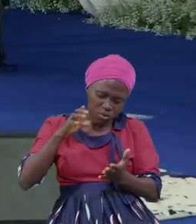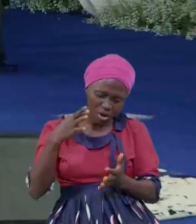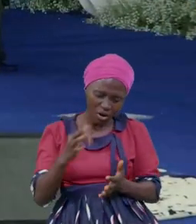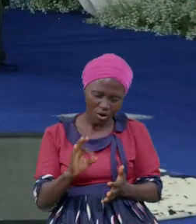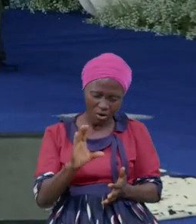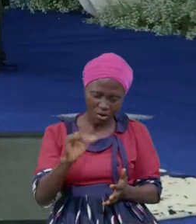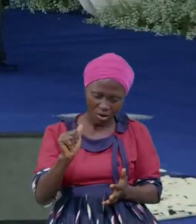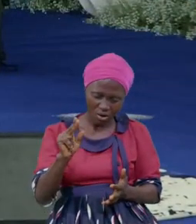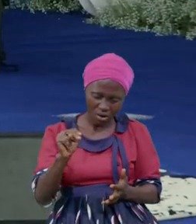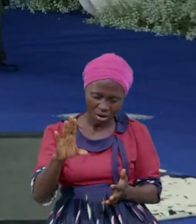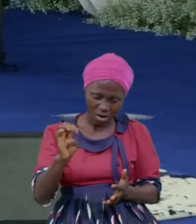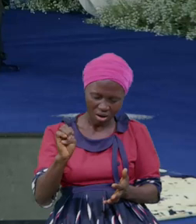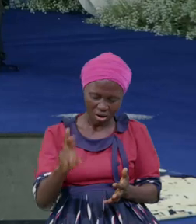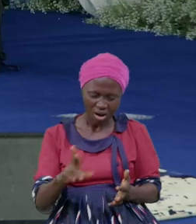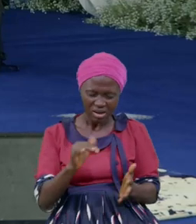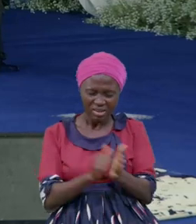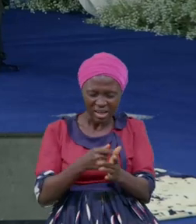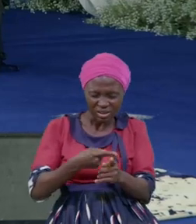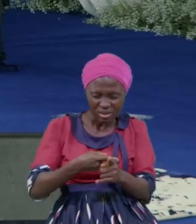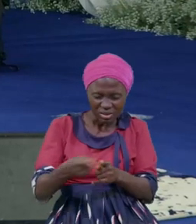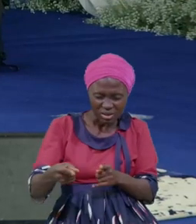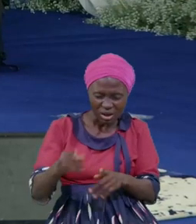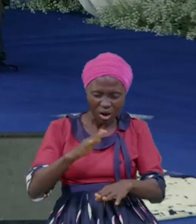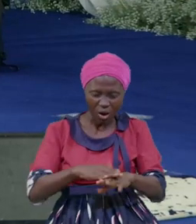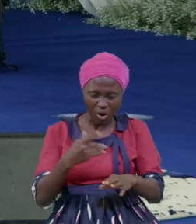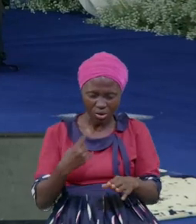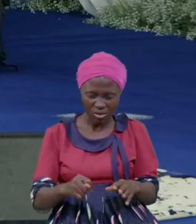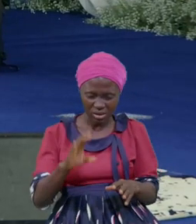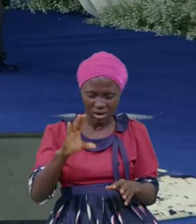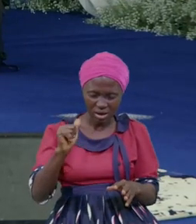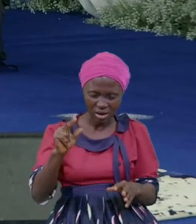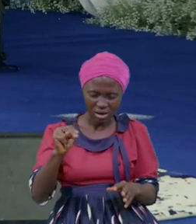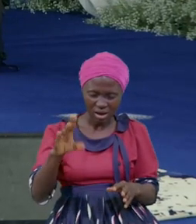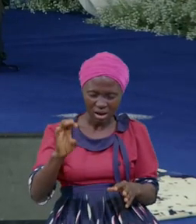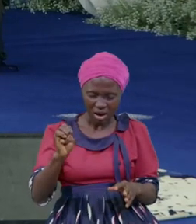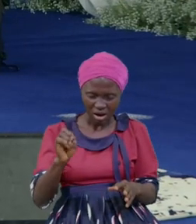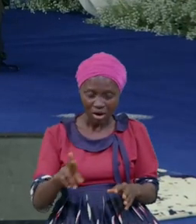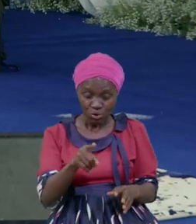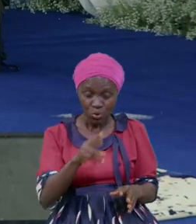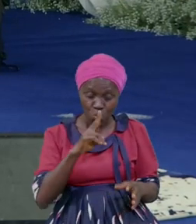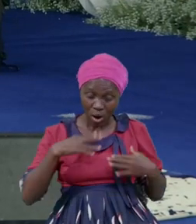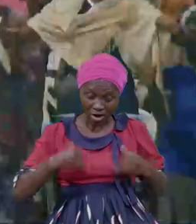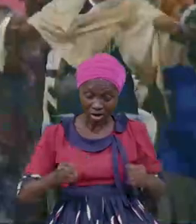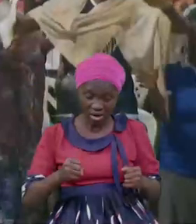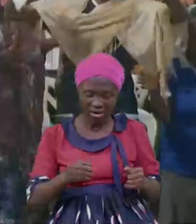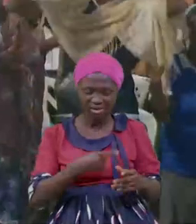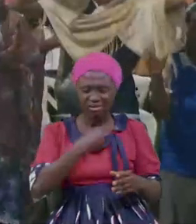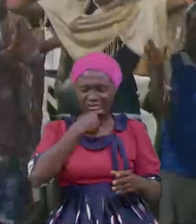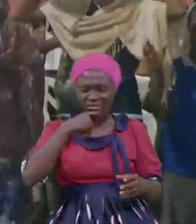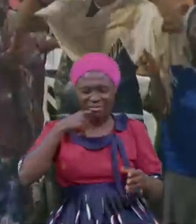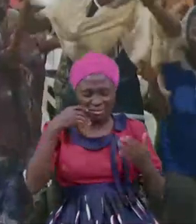sore of the cancer, you're healed. Dry up now in Jesus' name.